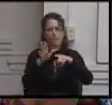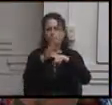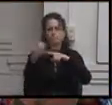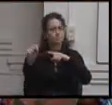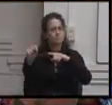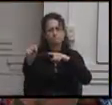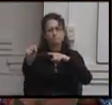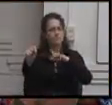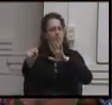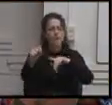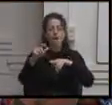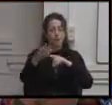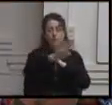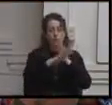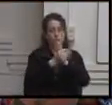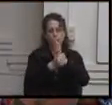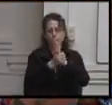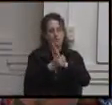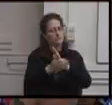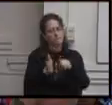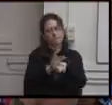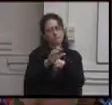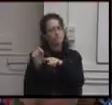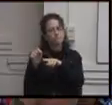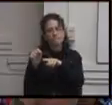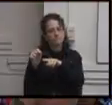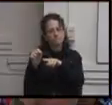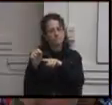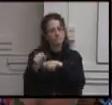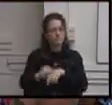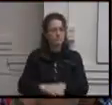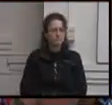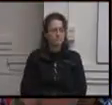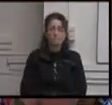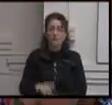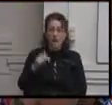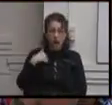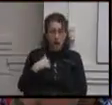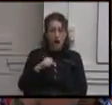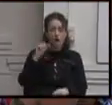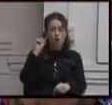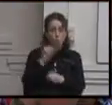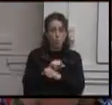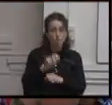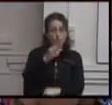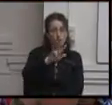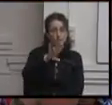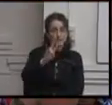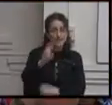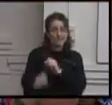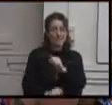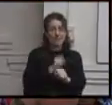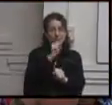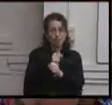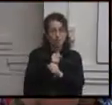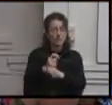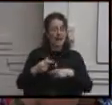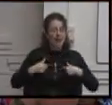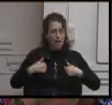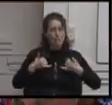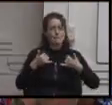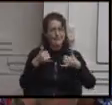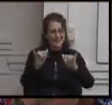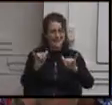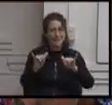can tell you from a fact, after 37 years on the job, that I'm still a firefighter. I'm proud to have been there. I'm proud to be